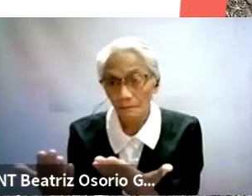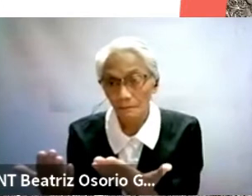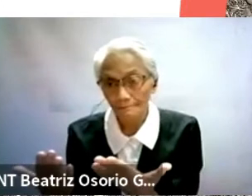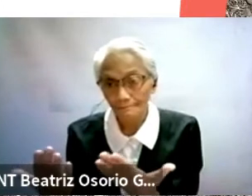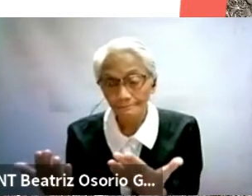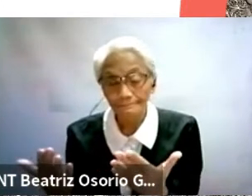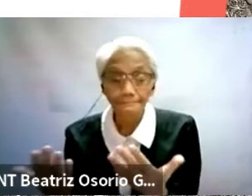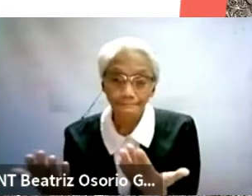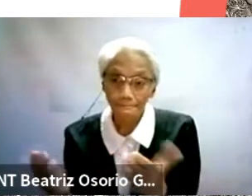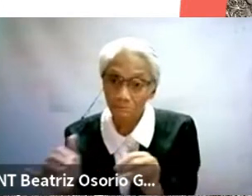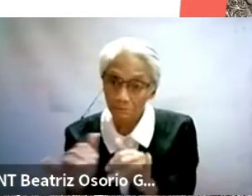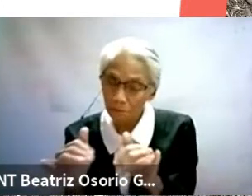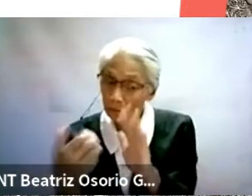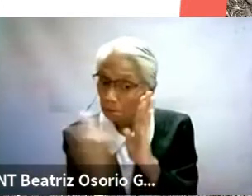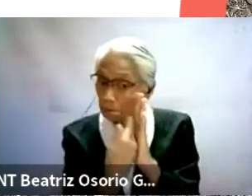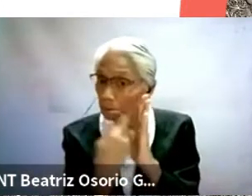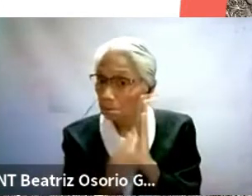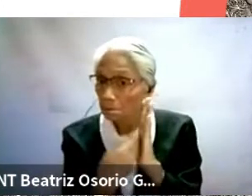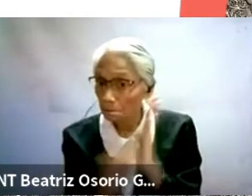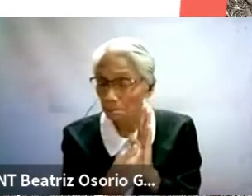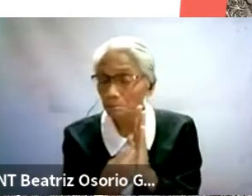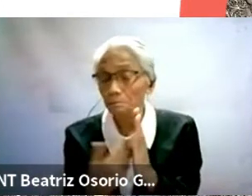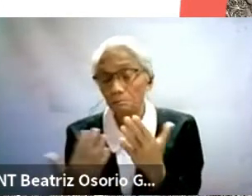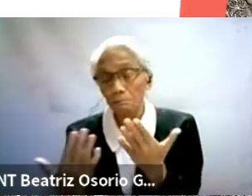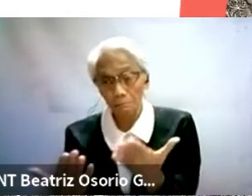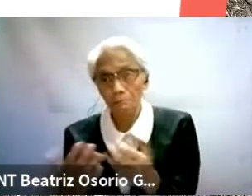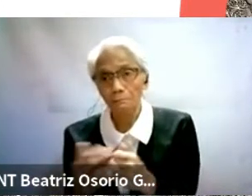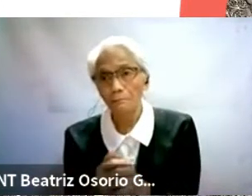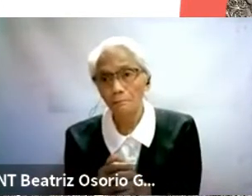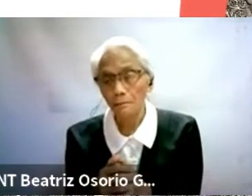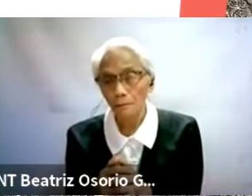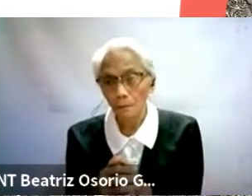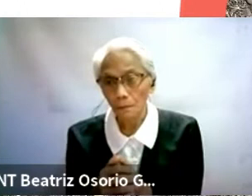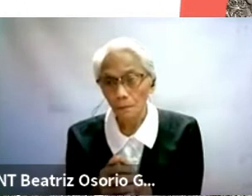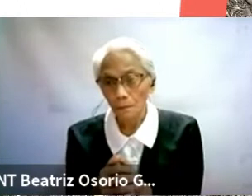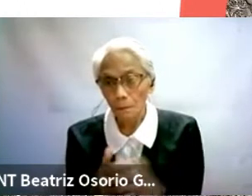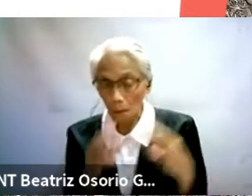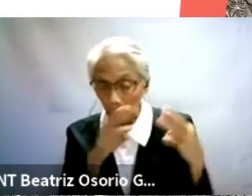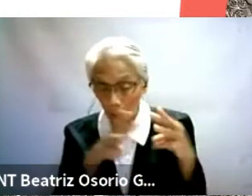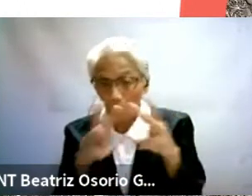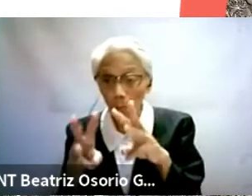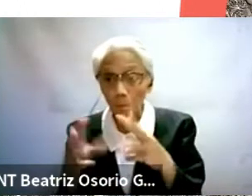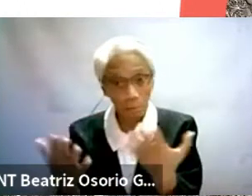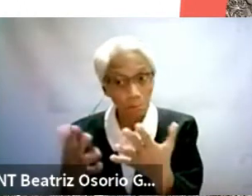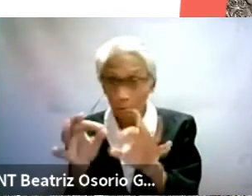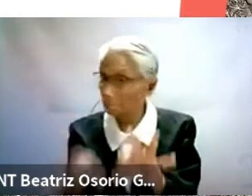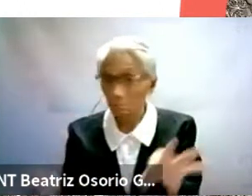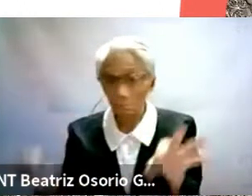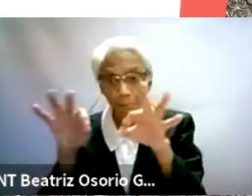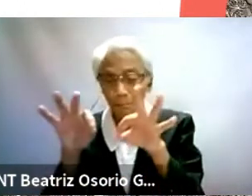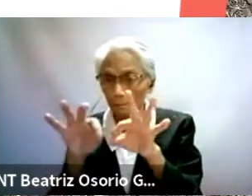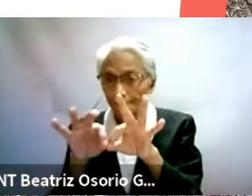evidence. So evidence kind of has to underpin the work, and that's why this is also so important.